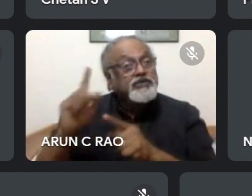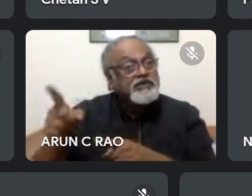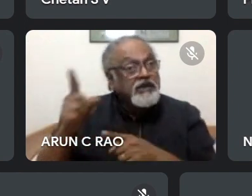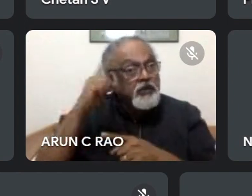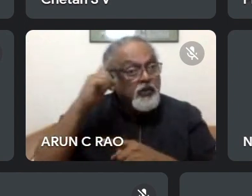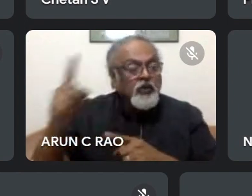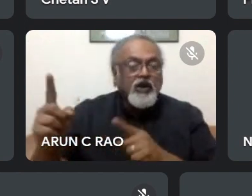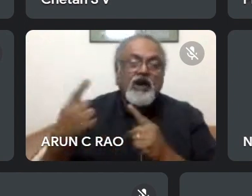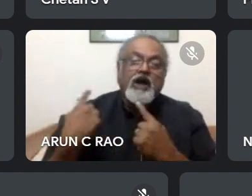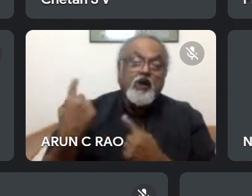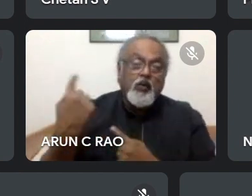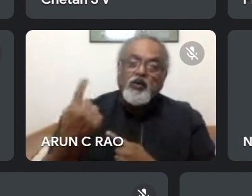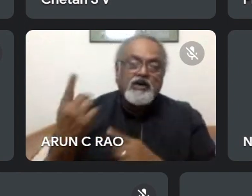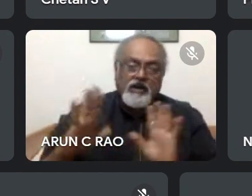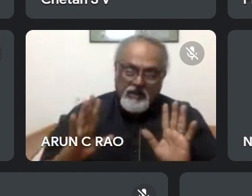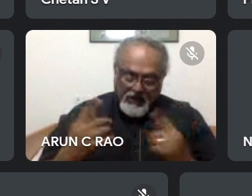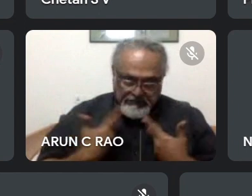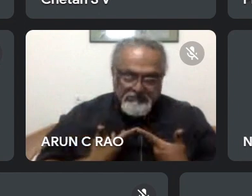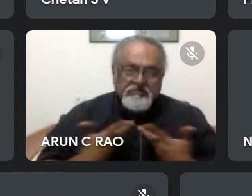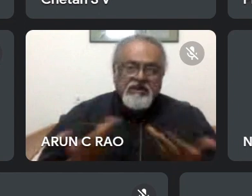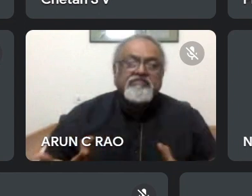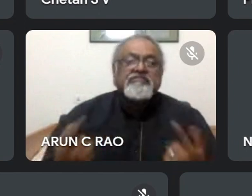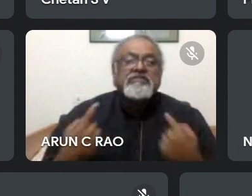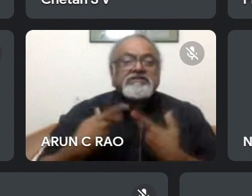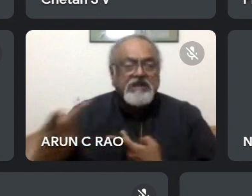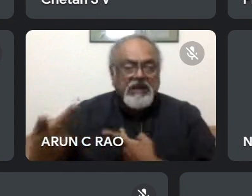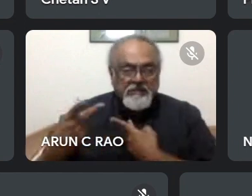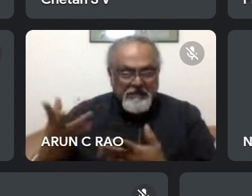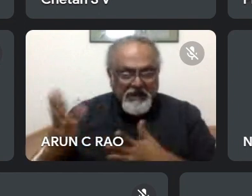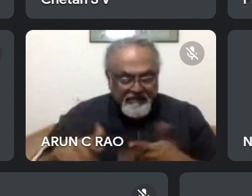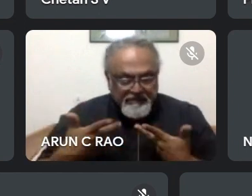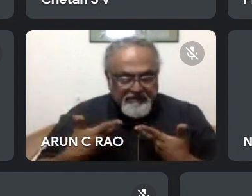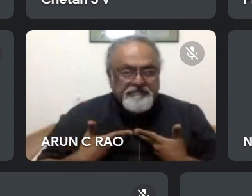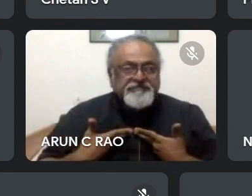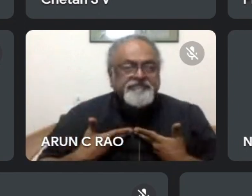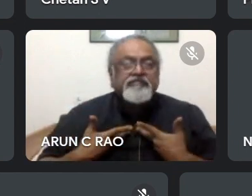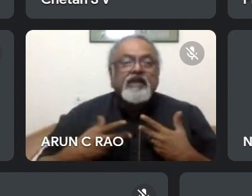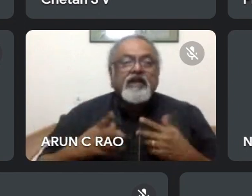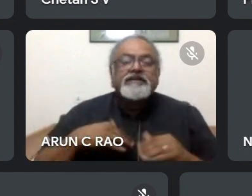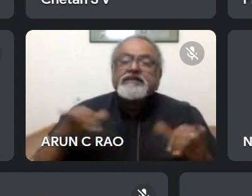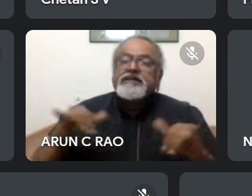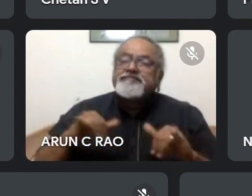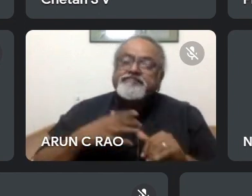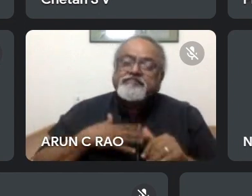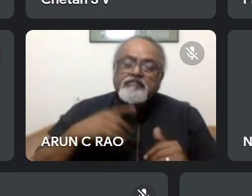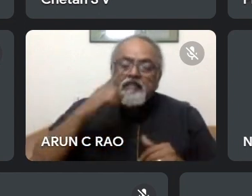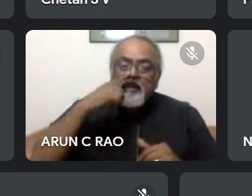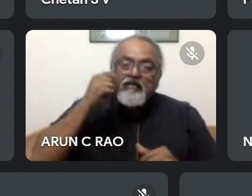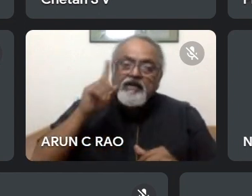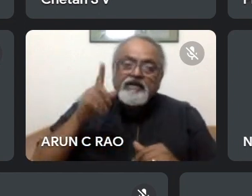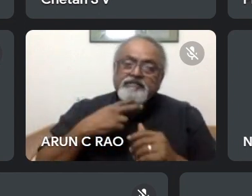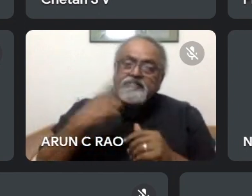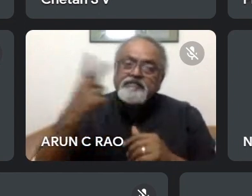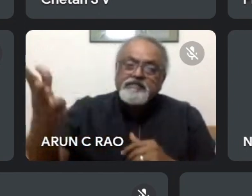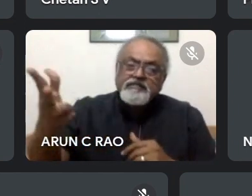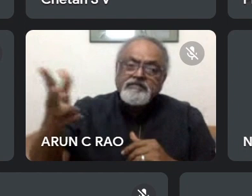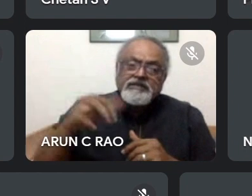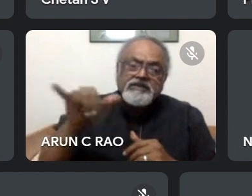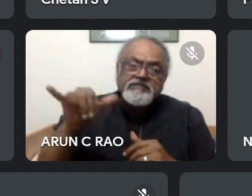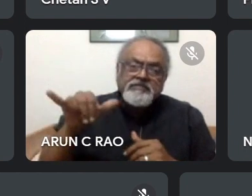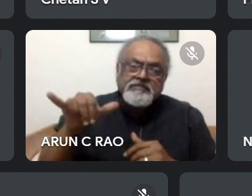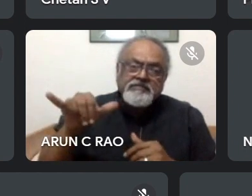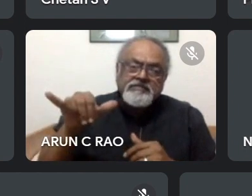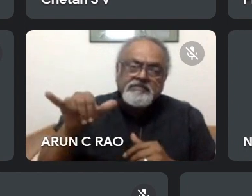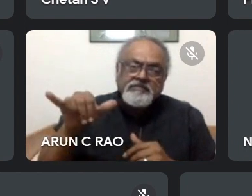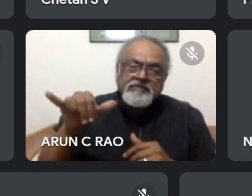not alone. Because sometimes what happens is, and this is something which I tell my parents as well, sometimes all